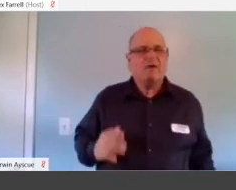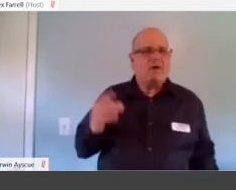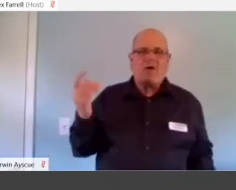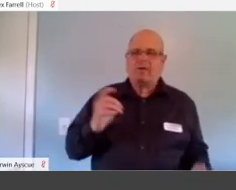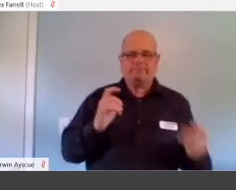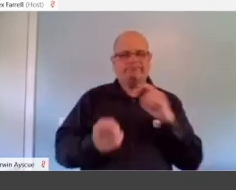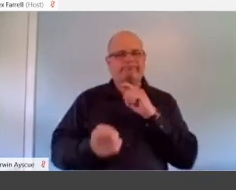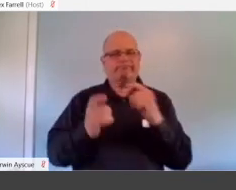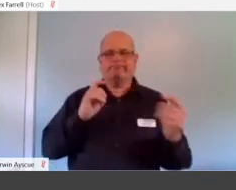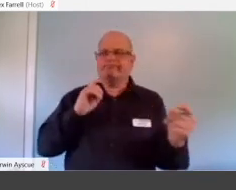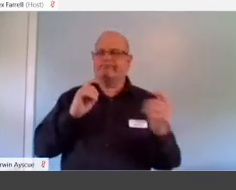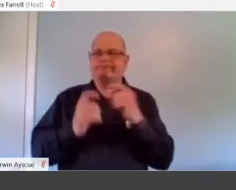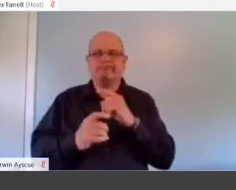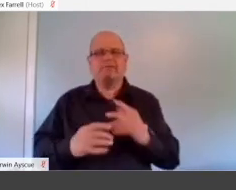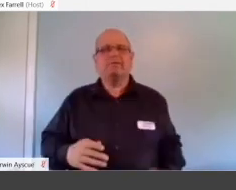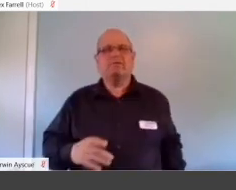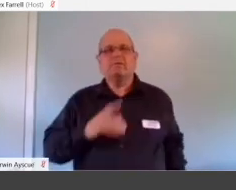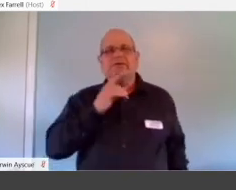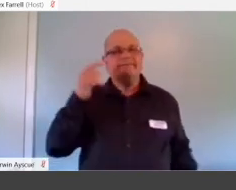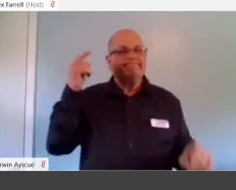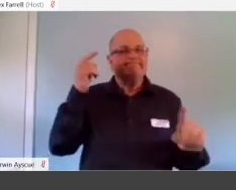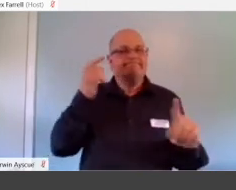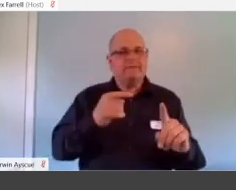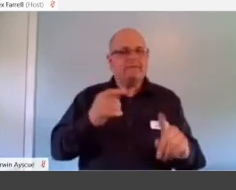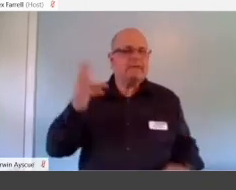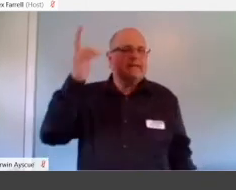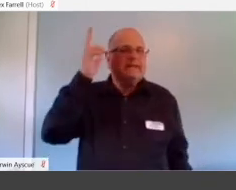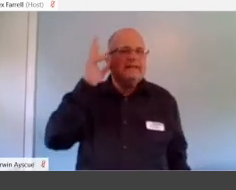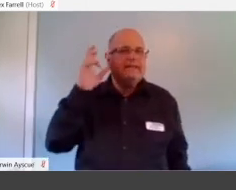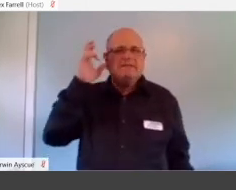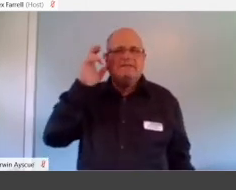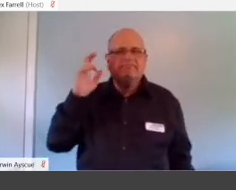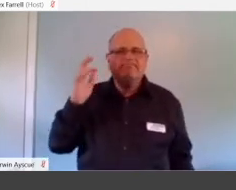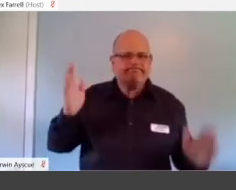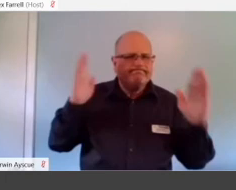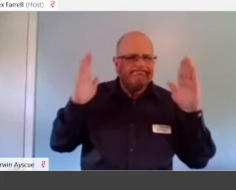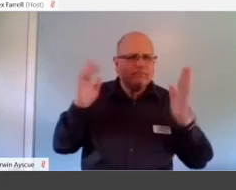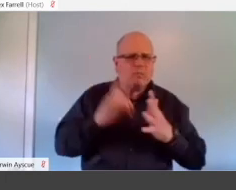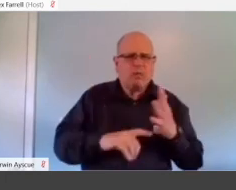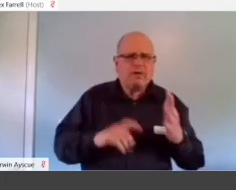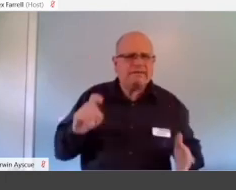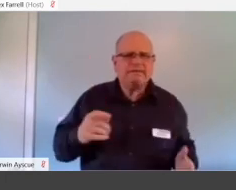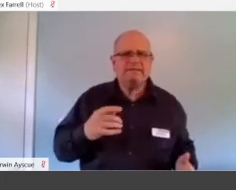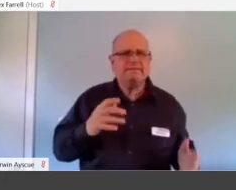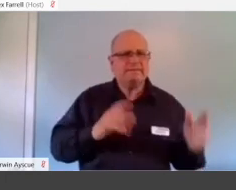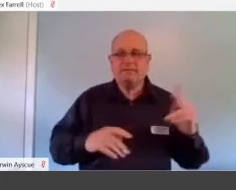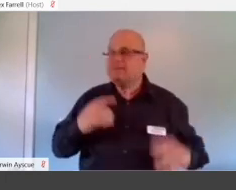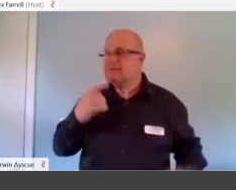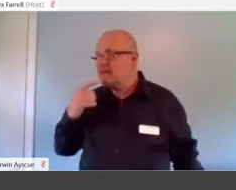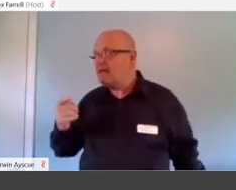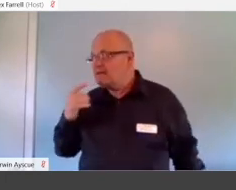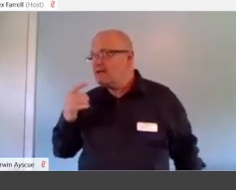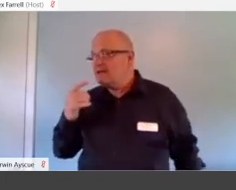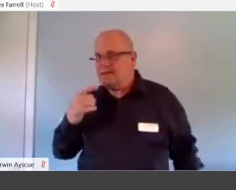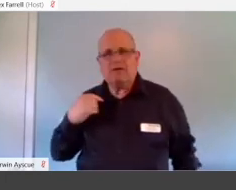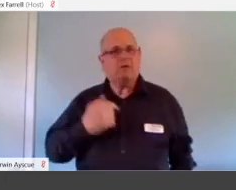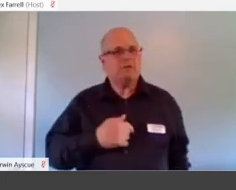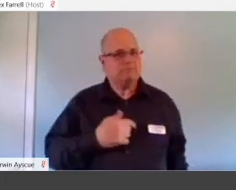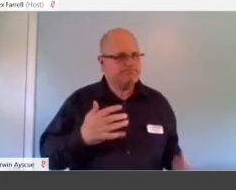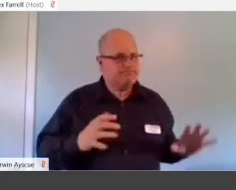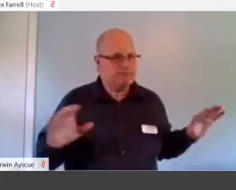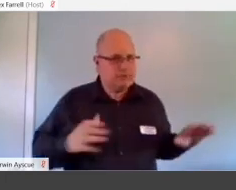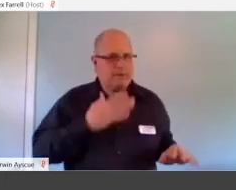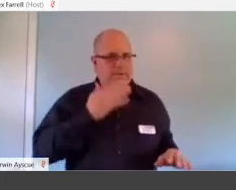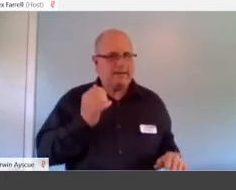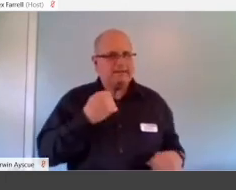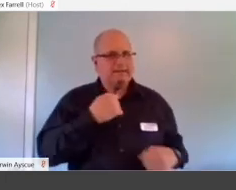what we do is we really just very much listen to what our users needs, and people will tell us what they need, and we will do our best to make